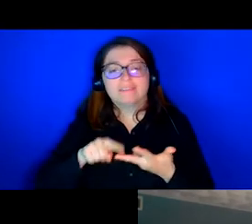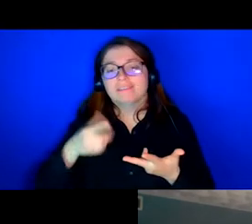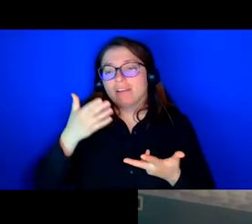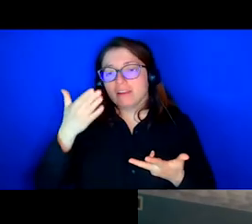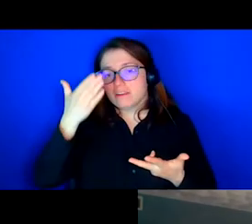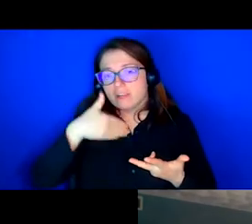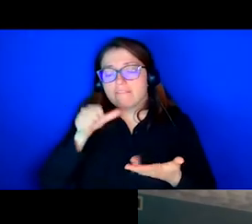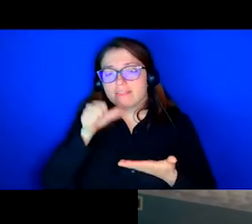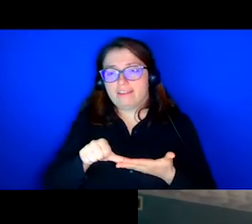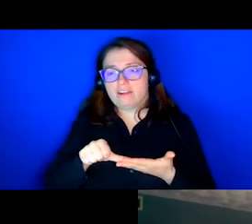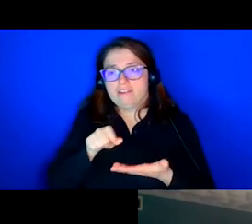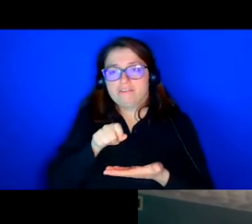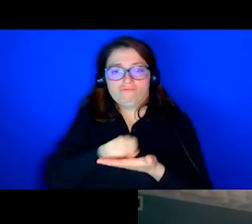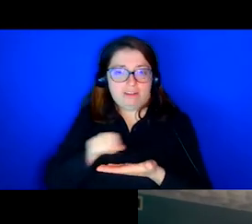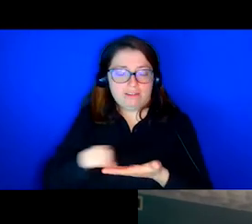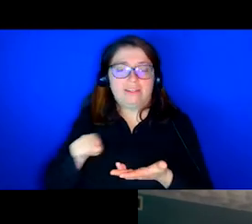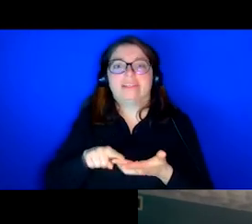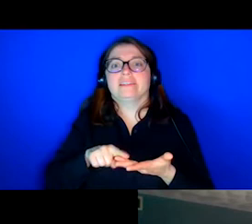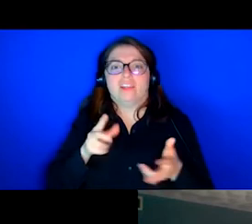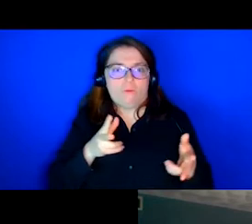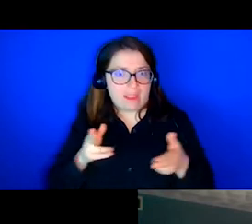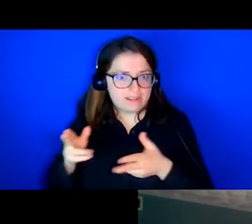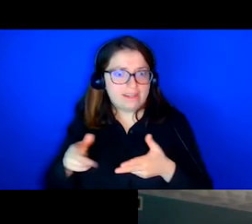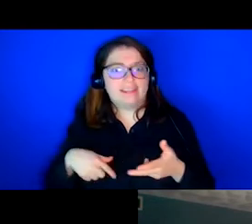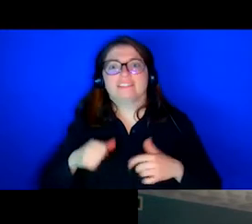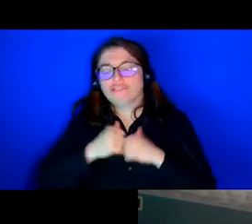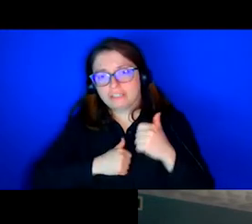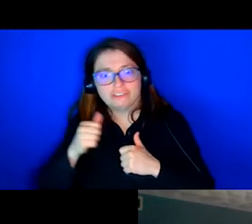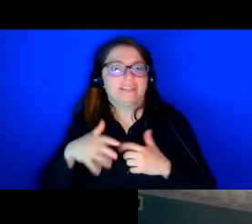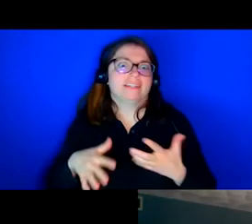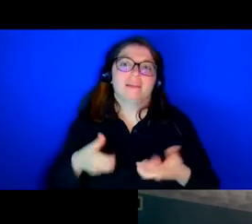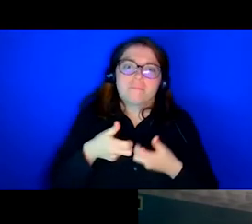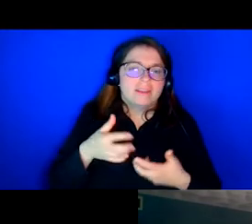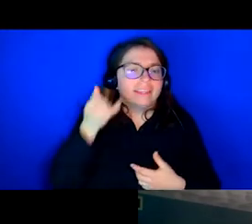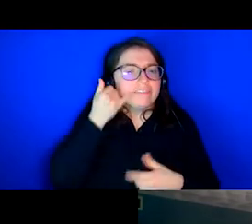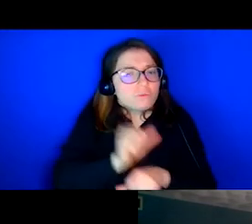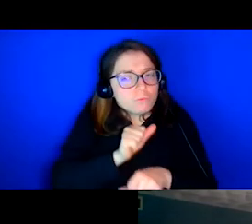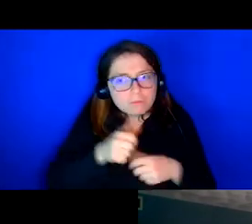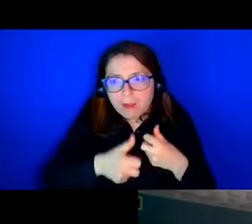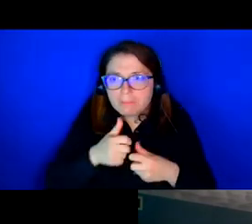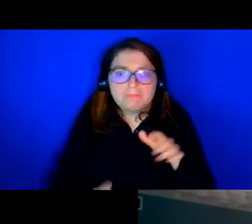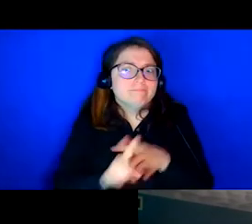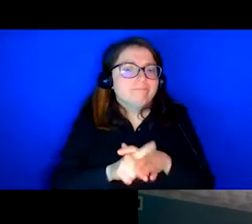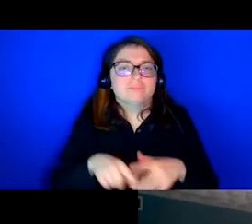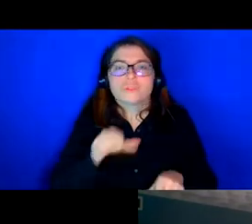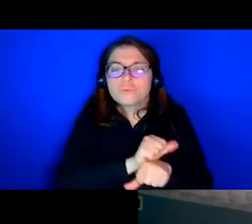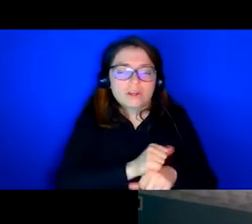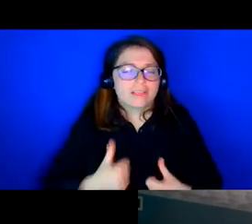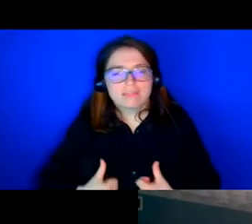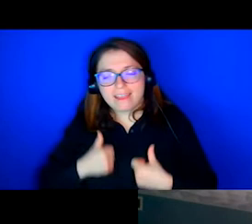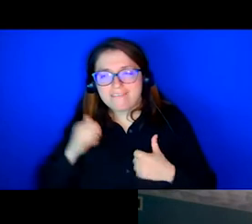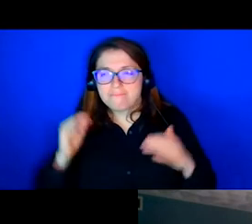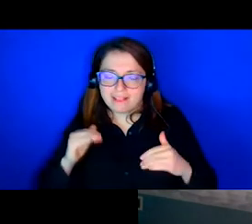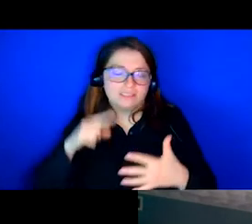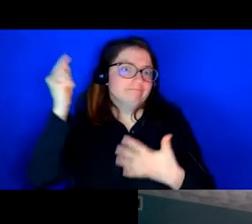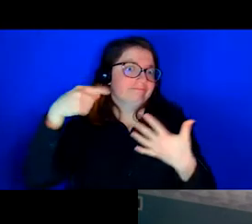networking, strategy, professional development, navigating workplace issues, work-life balance. And he is currently working